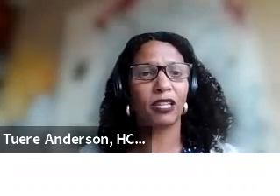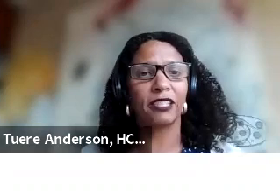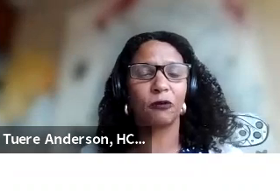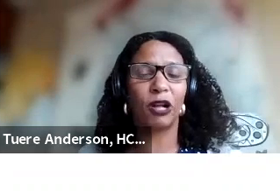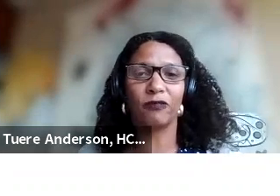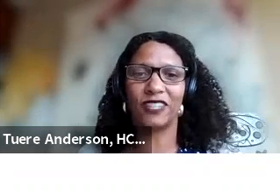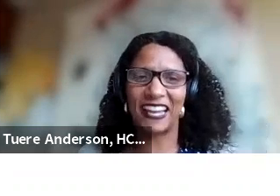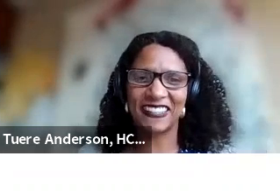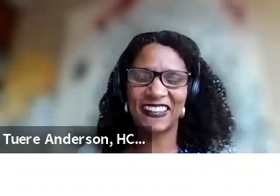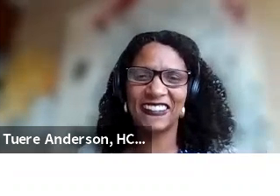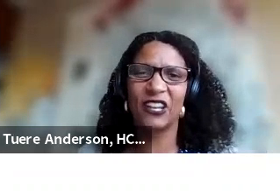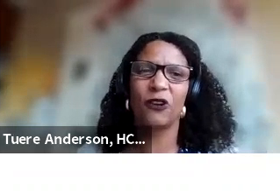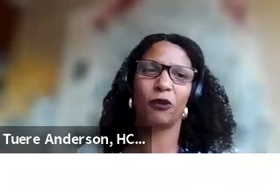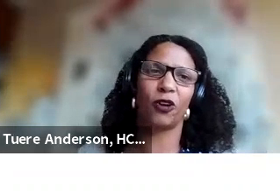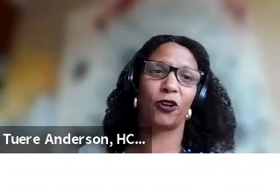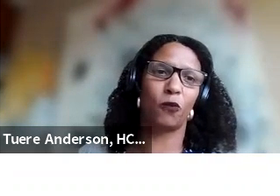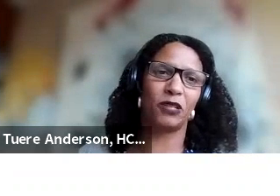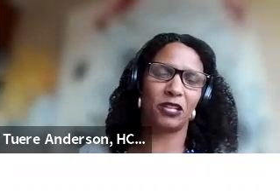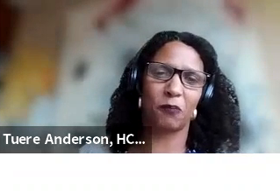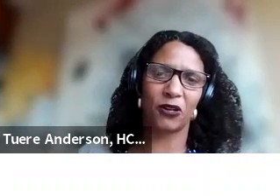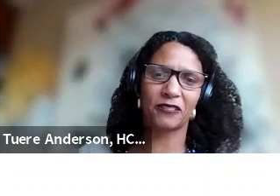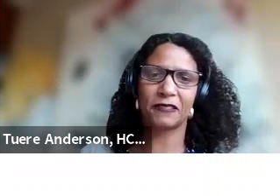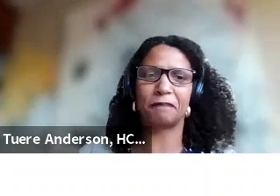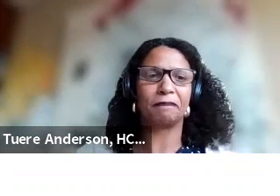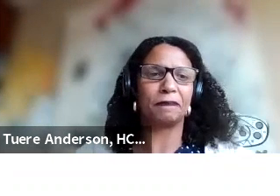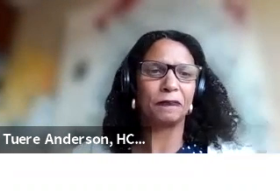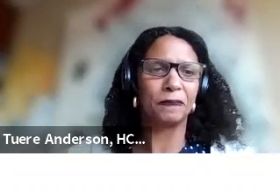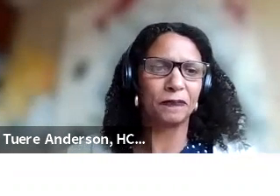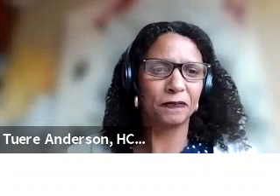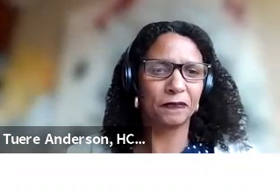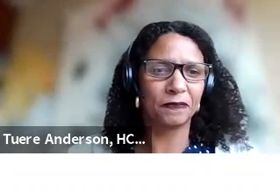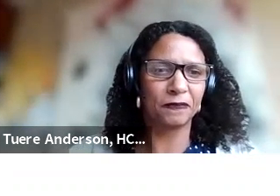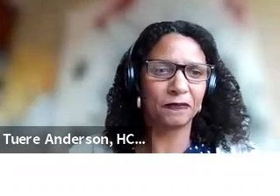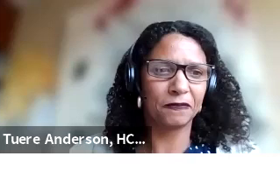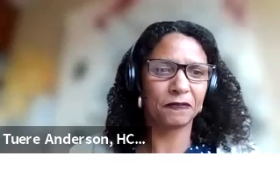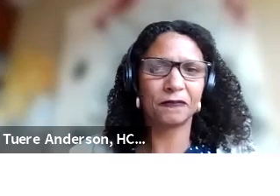So I would like to welcome Vanessa with her opening remarks.